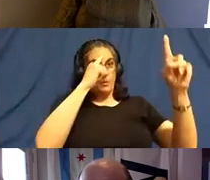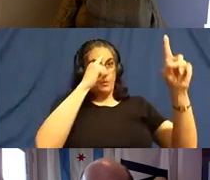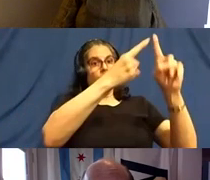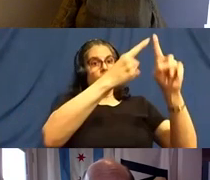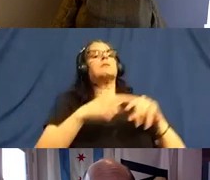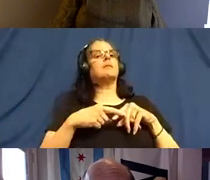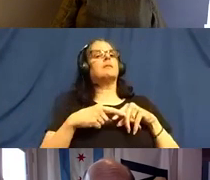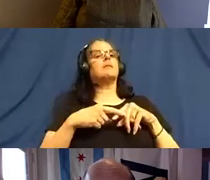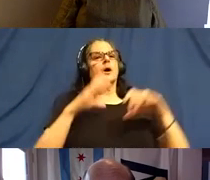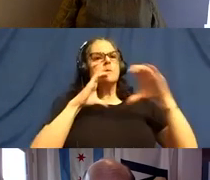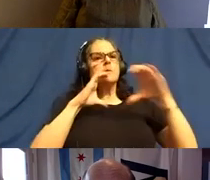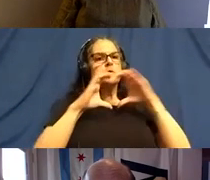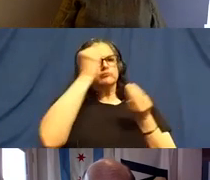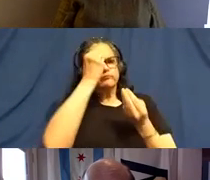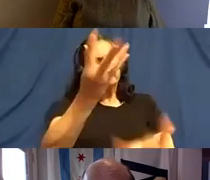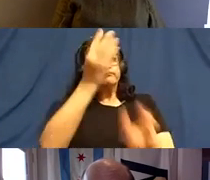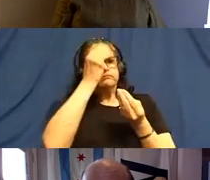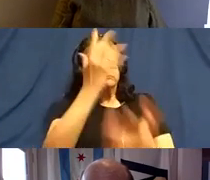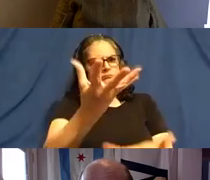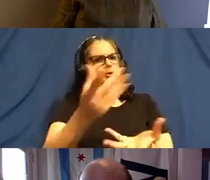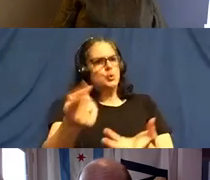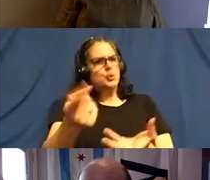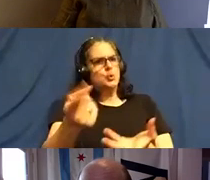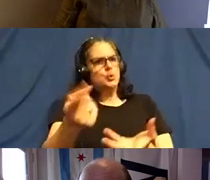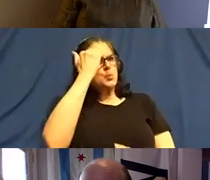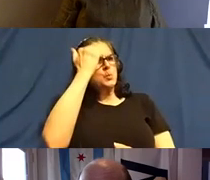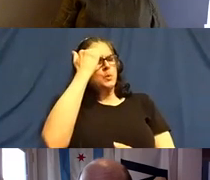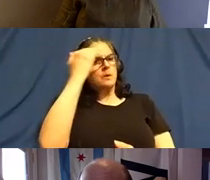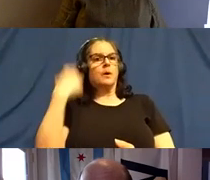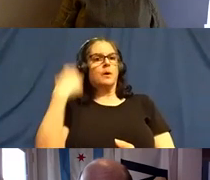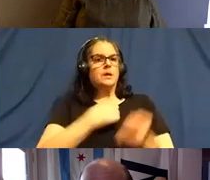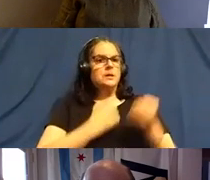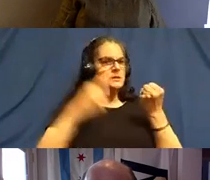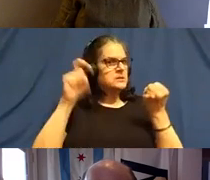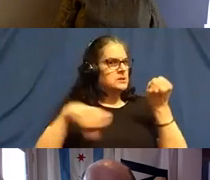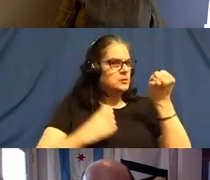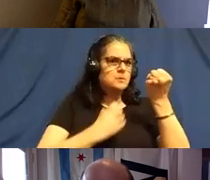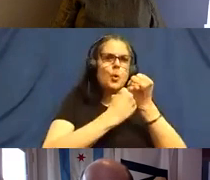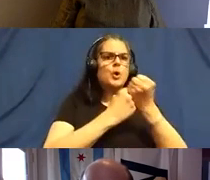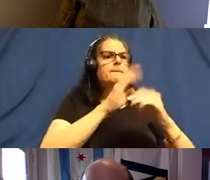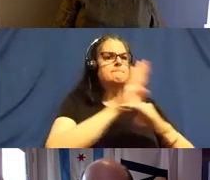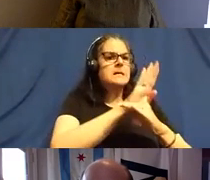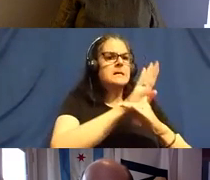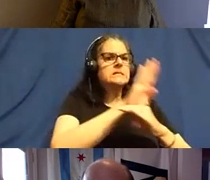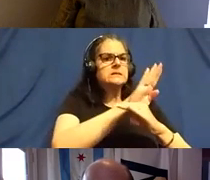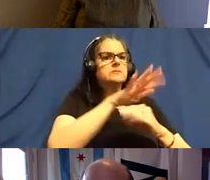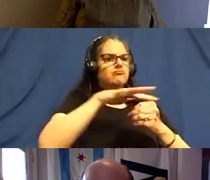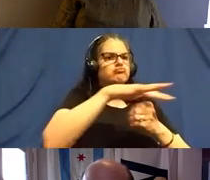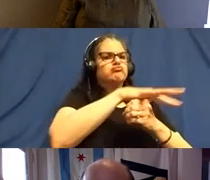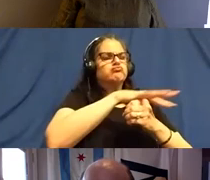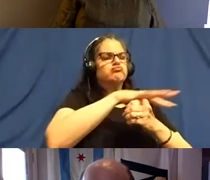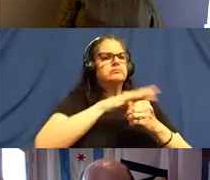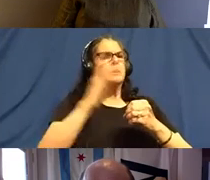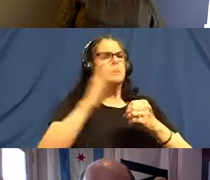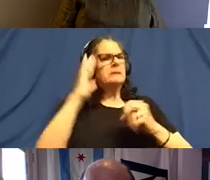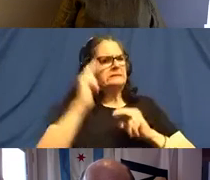go. Our goal is to make sure that we support the business community through this heavy construction project, so that